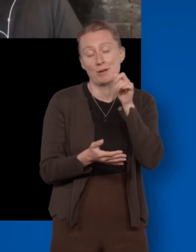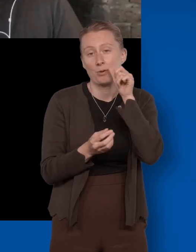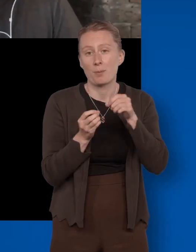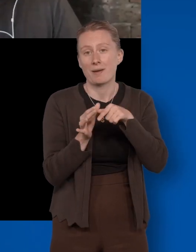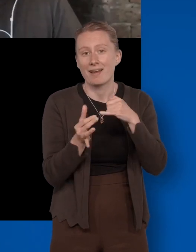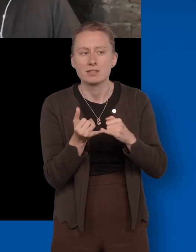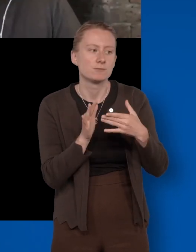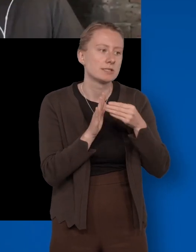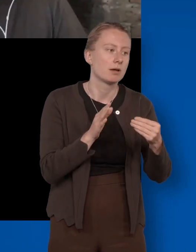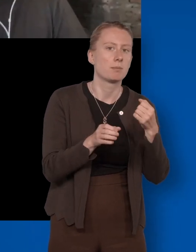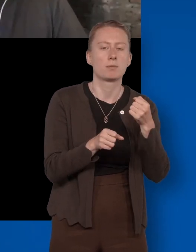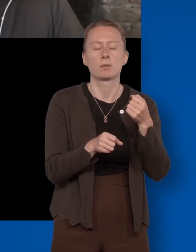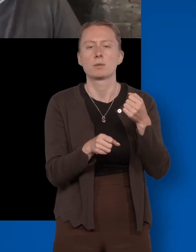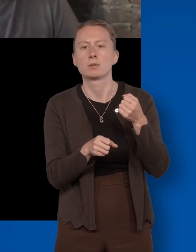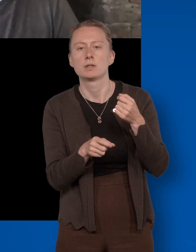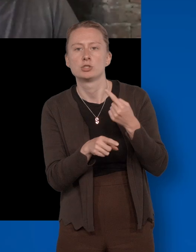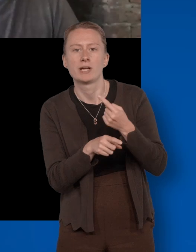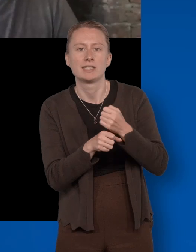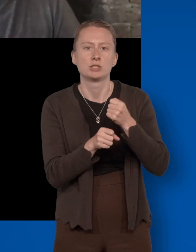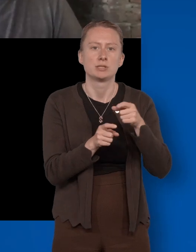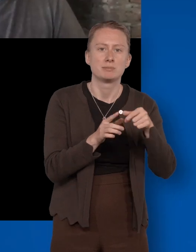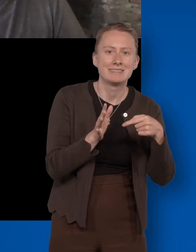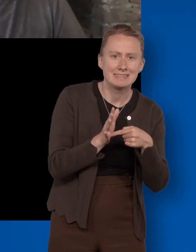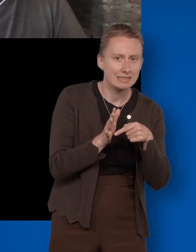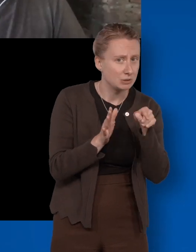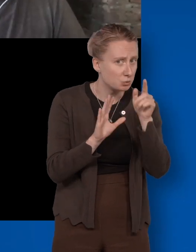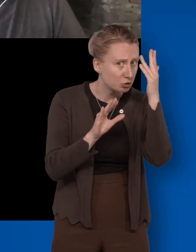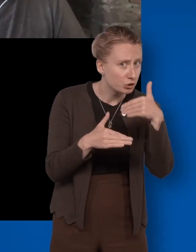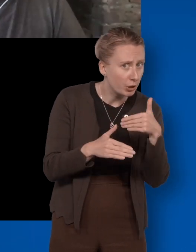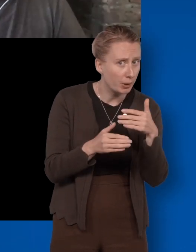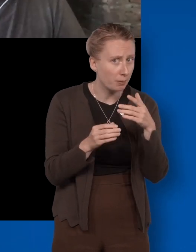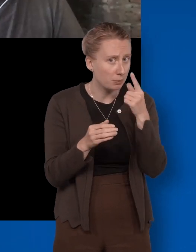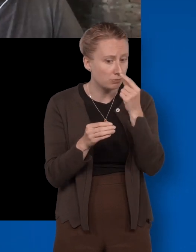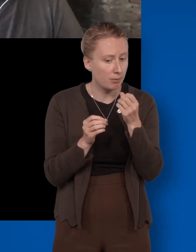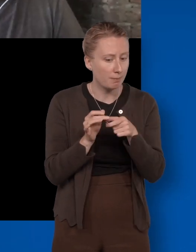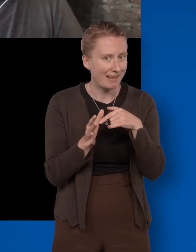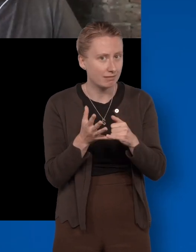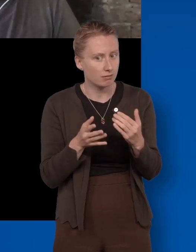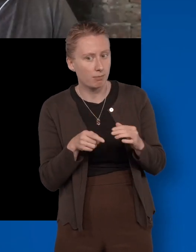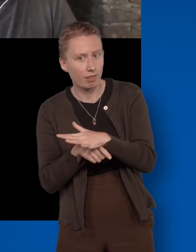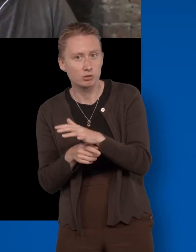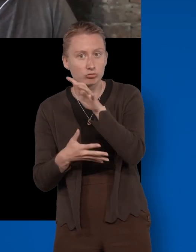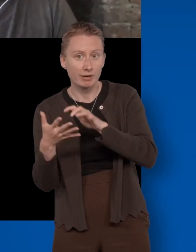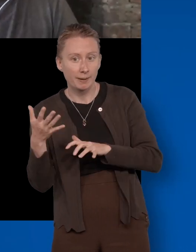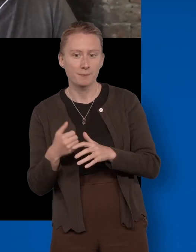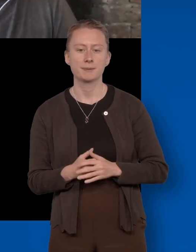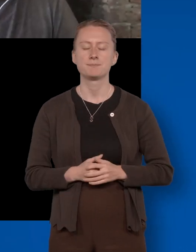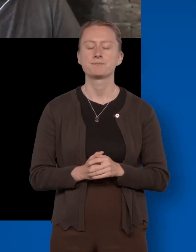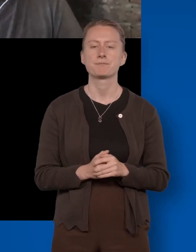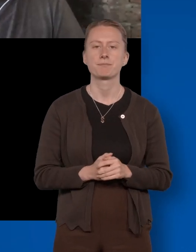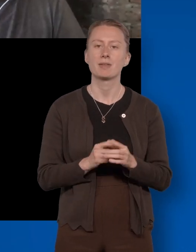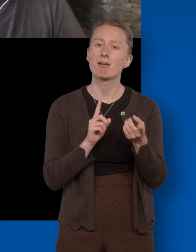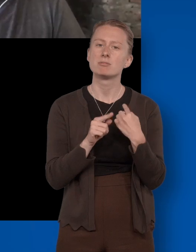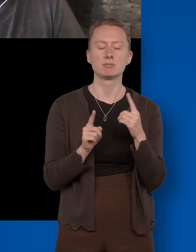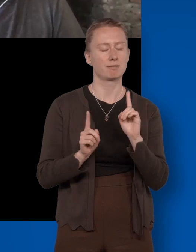of, for example, ChatGPT and friends, are you not concerned about those biases creeping in? The answer is